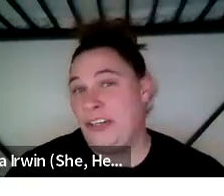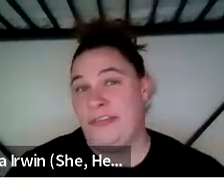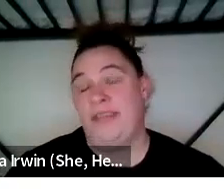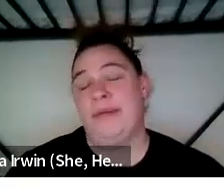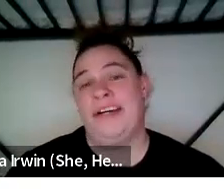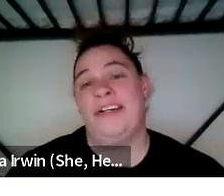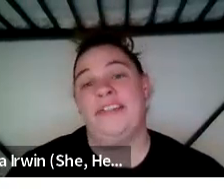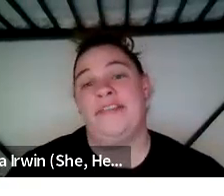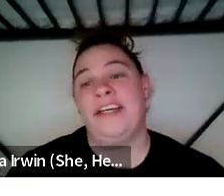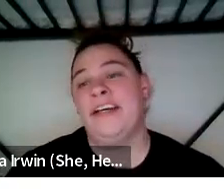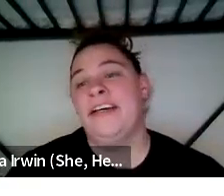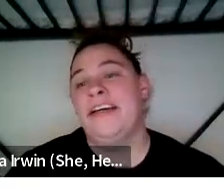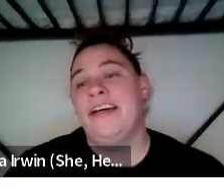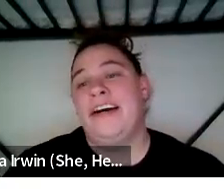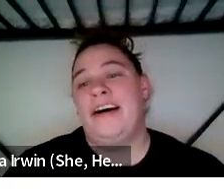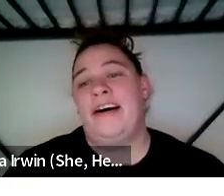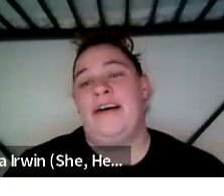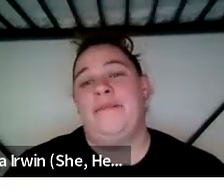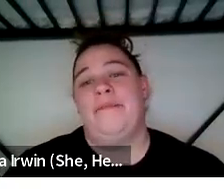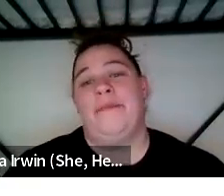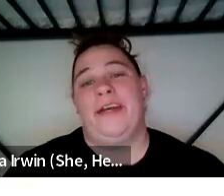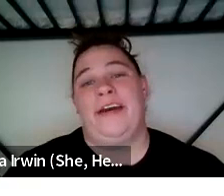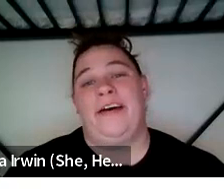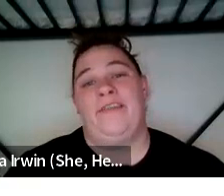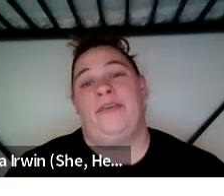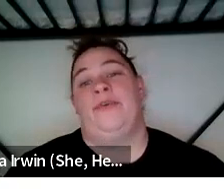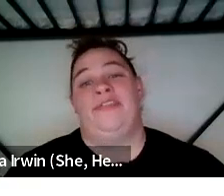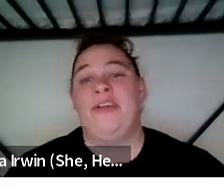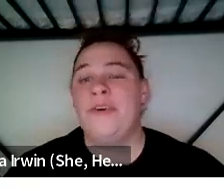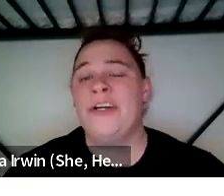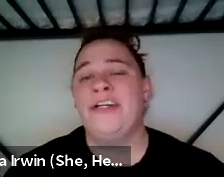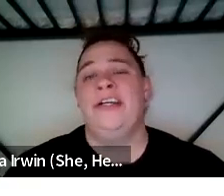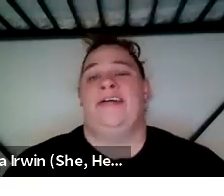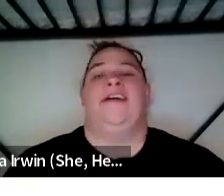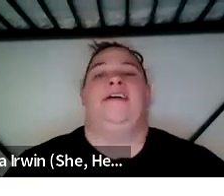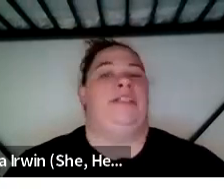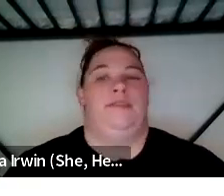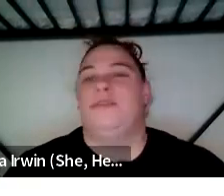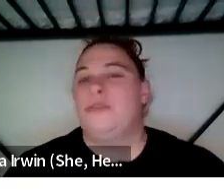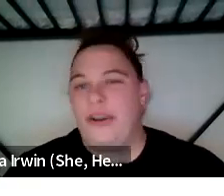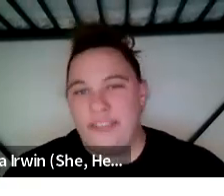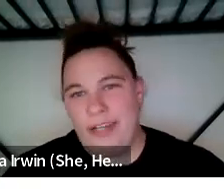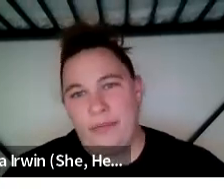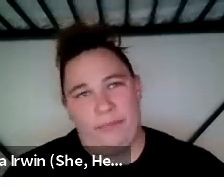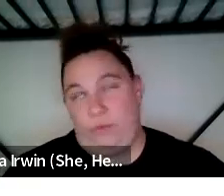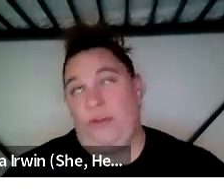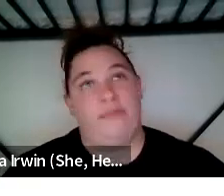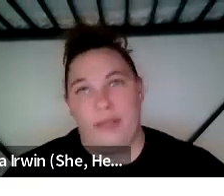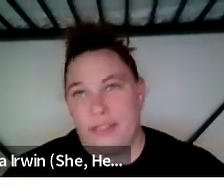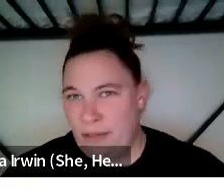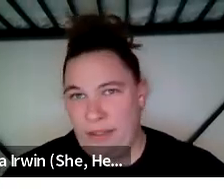believe, 100 feet by 100 feet. We have rows of corn. We do